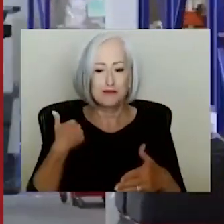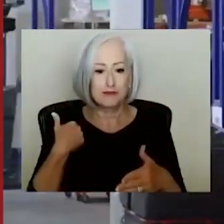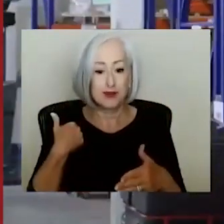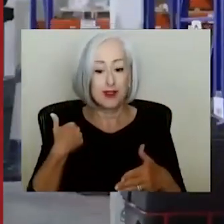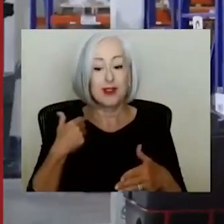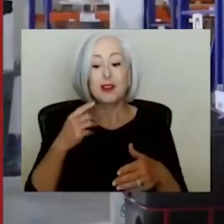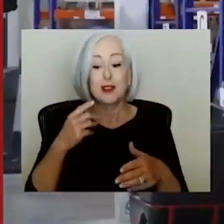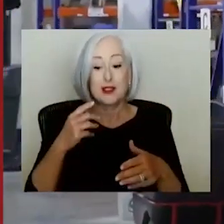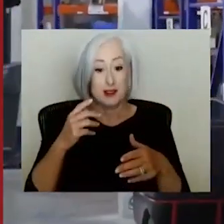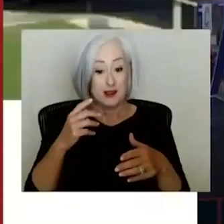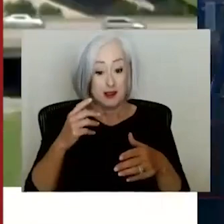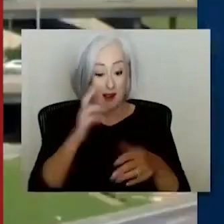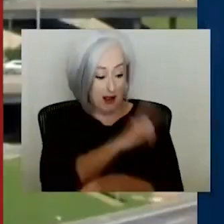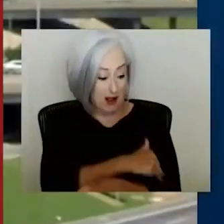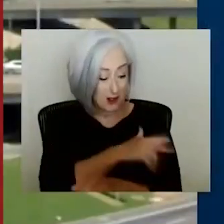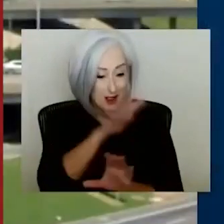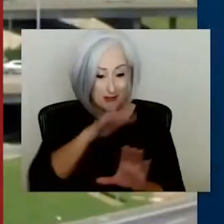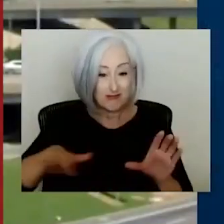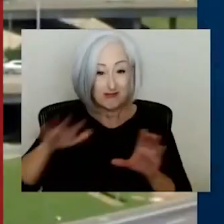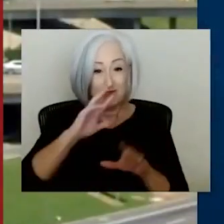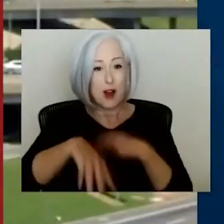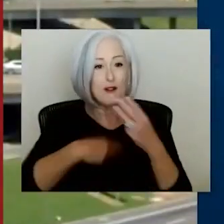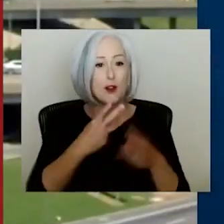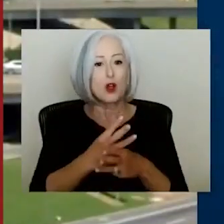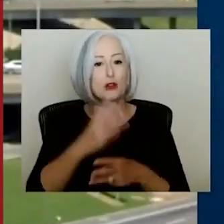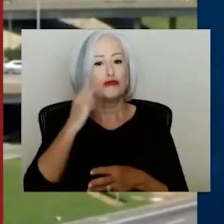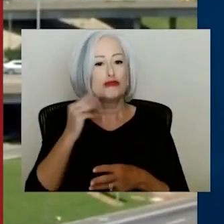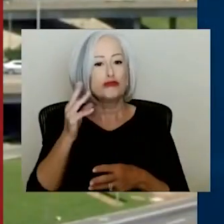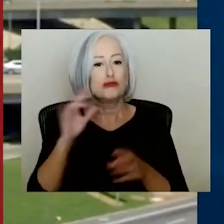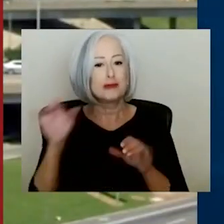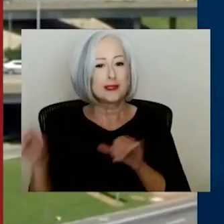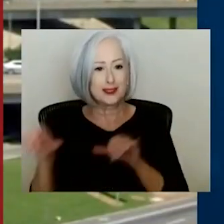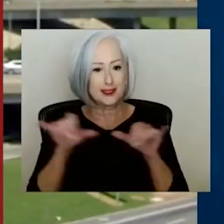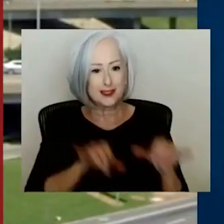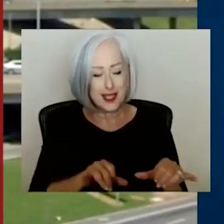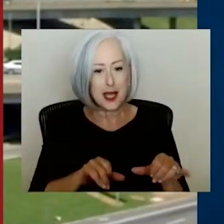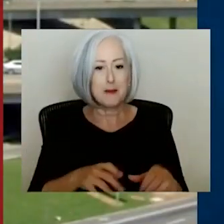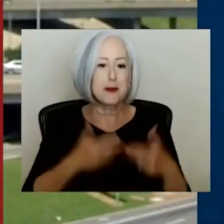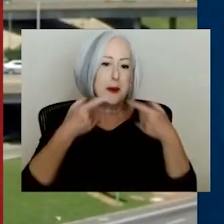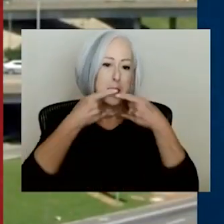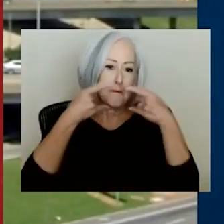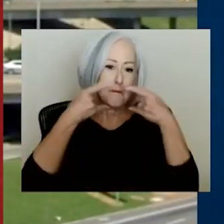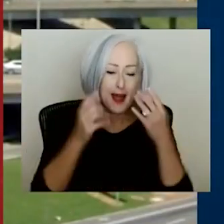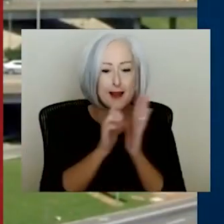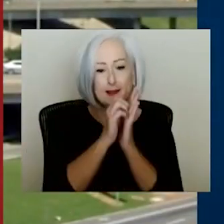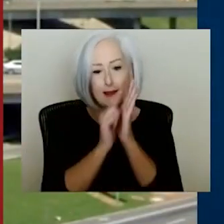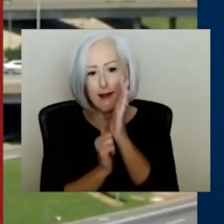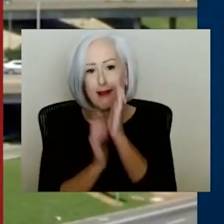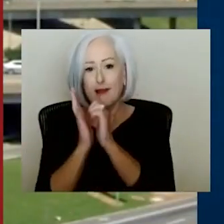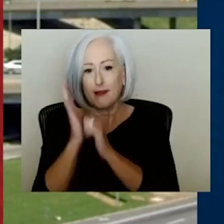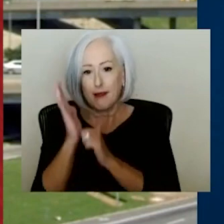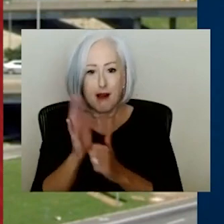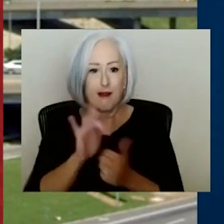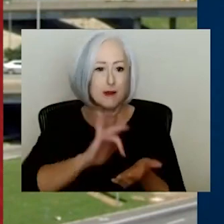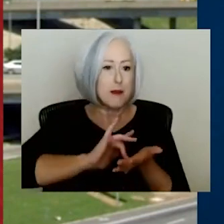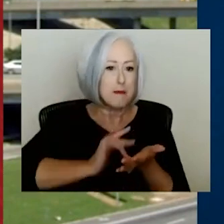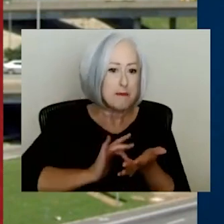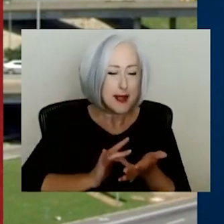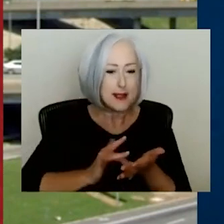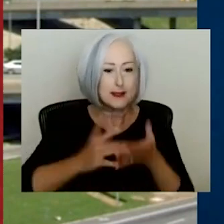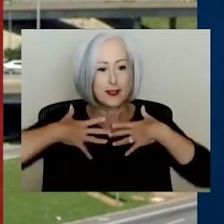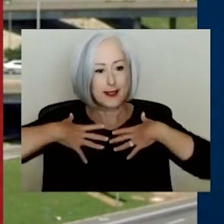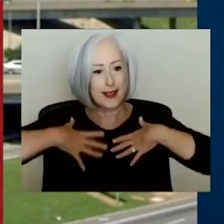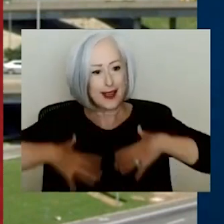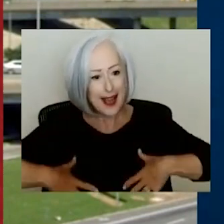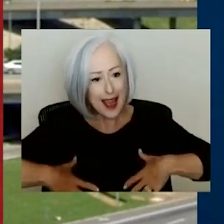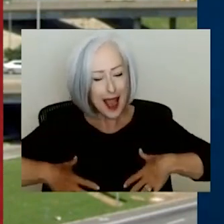battling right now. I mean, we talked about masks, we talked about gowns, we talked about gloves, we talked about medicines to keep you stable in the ICU,